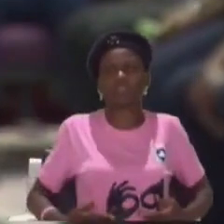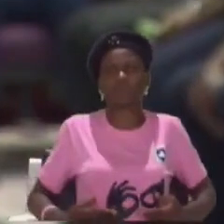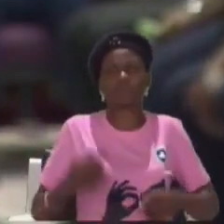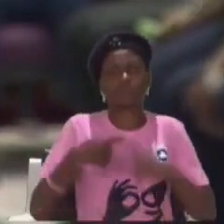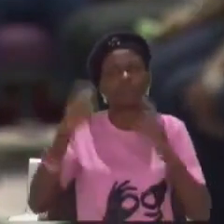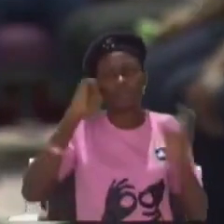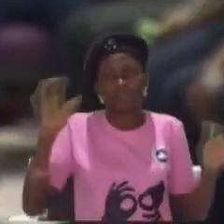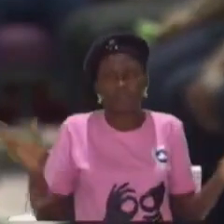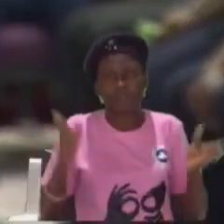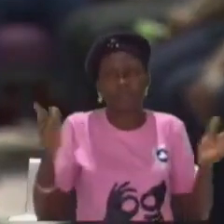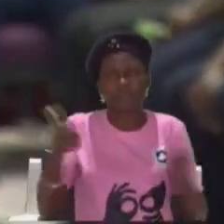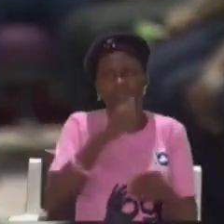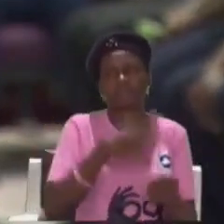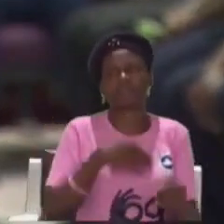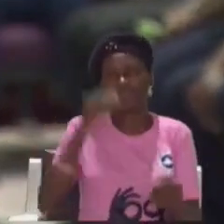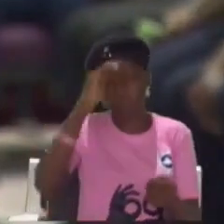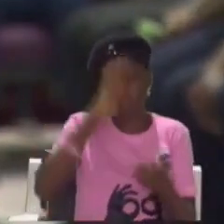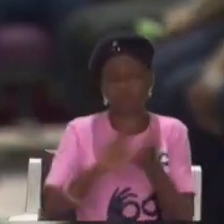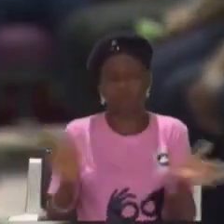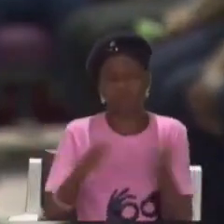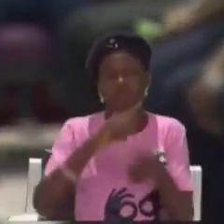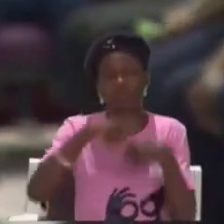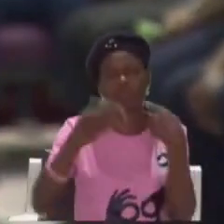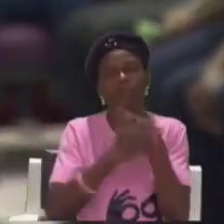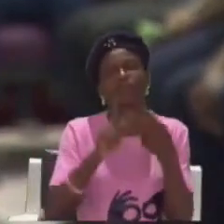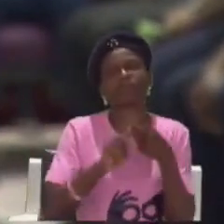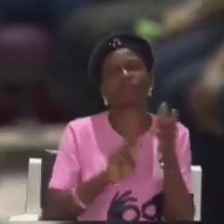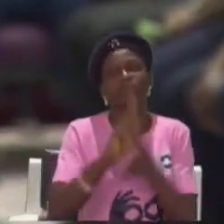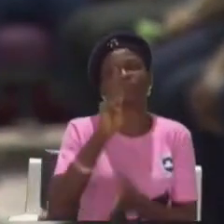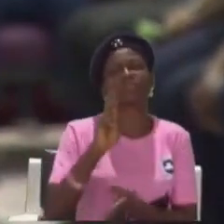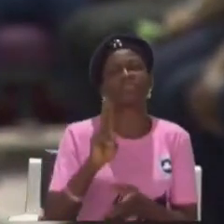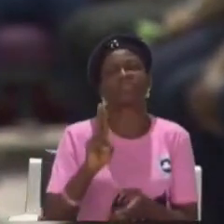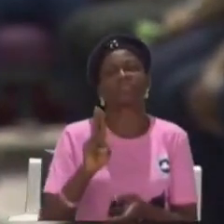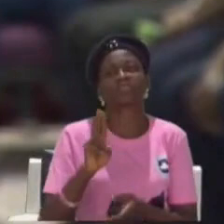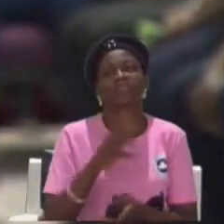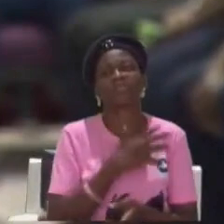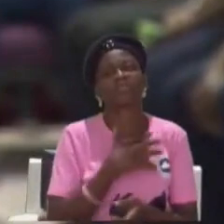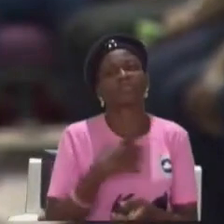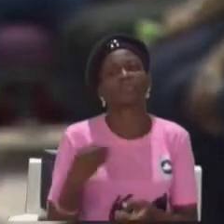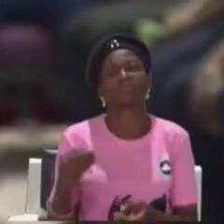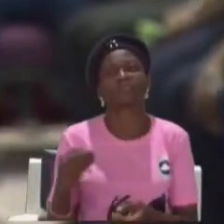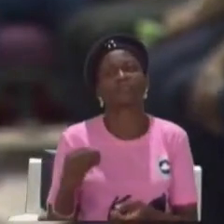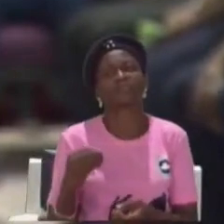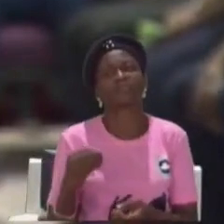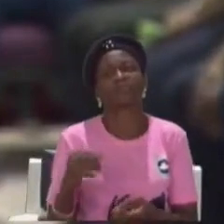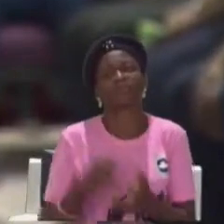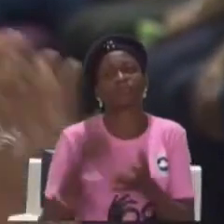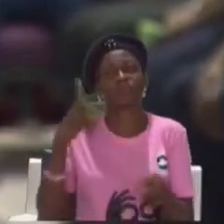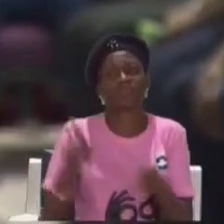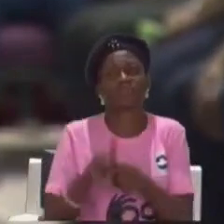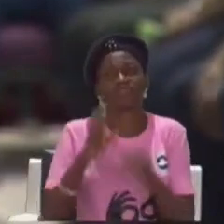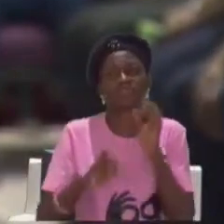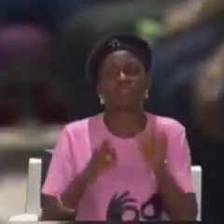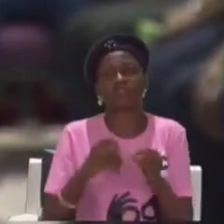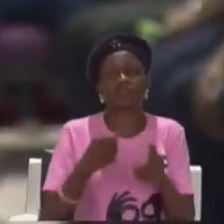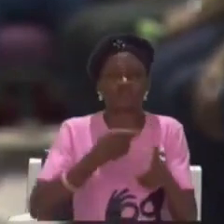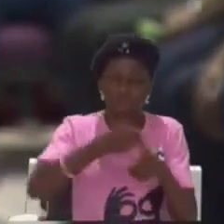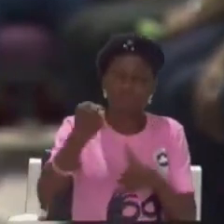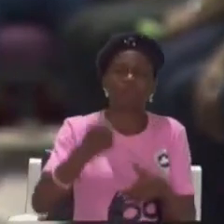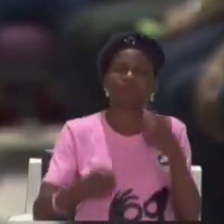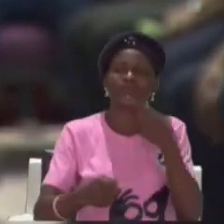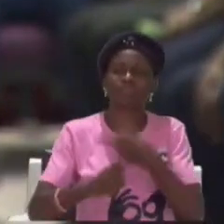courage and he encouraged me. I went back to the university and it was as if affliction was coming back